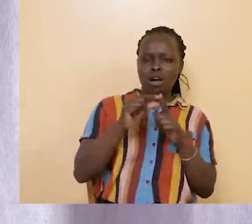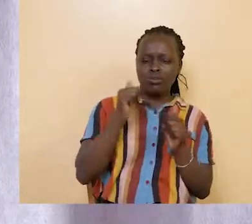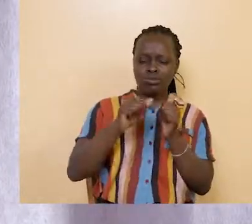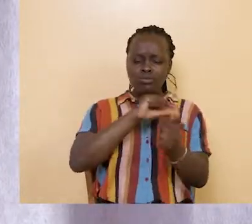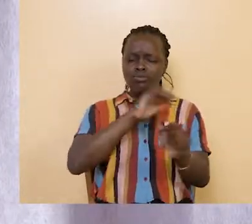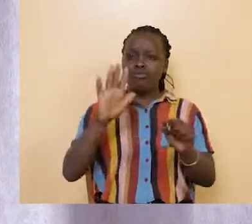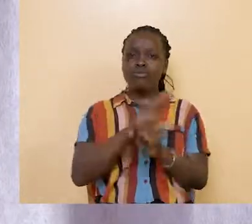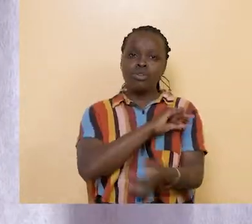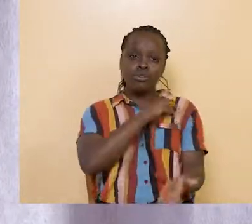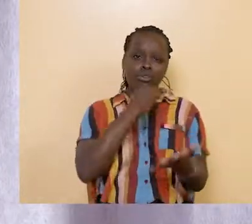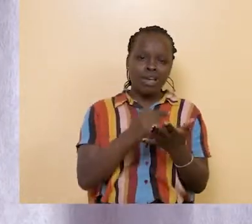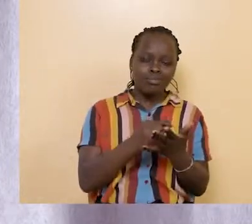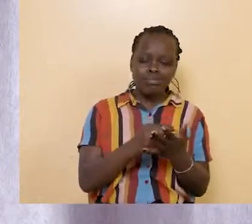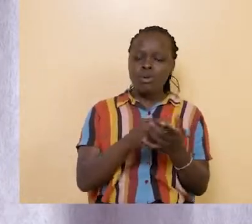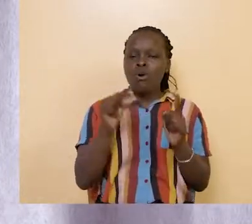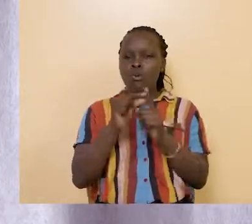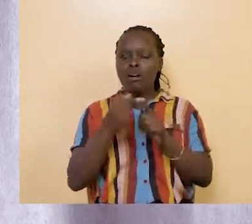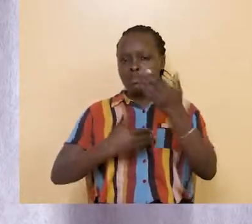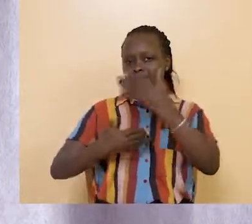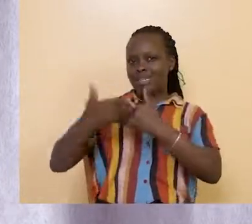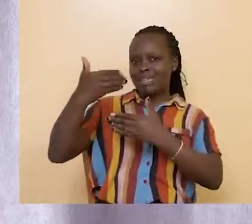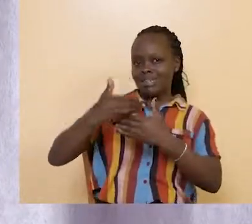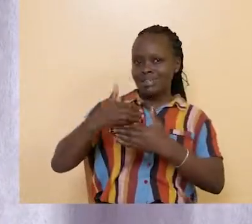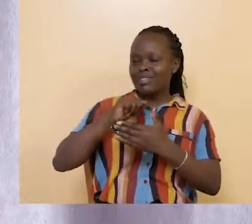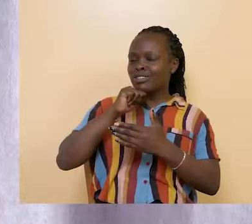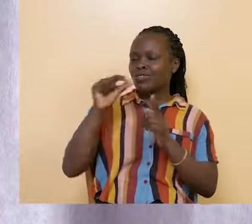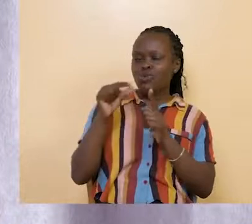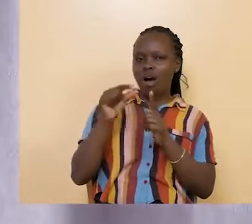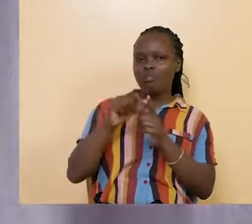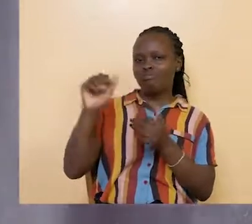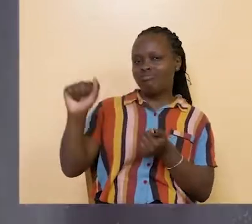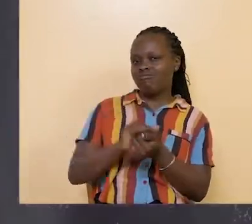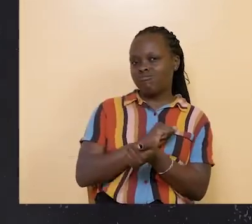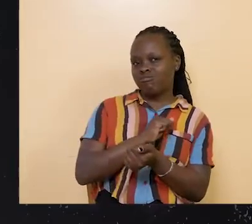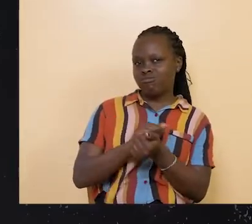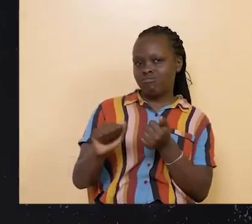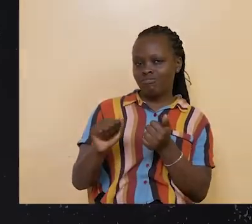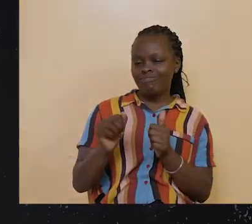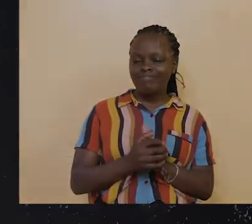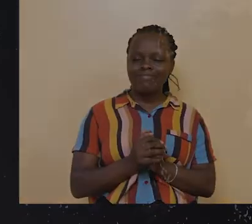grace-filled, to be words that build and not words that destroy.